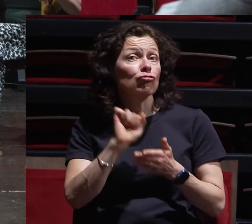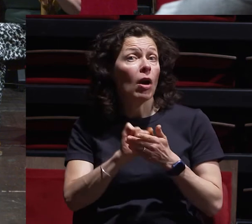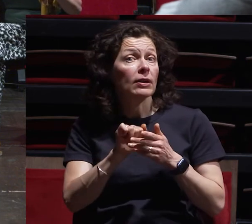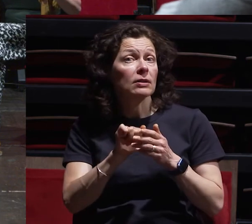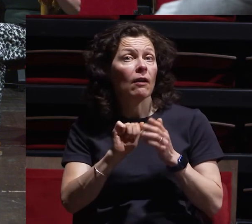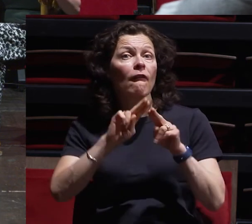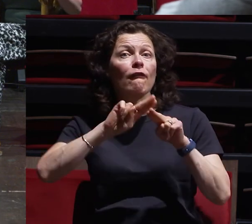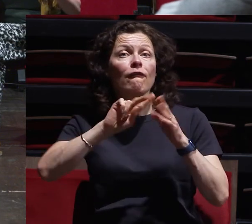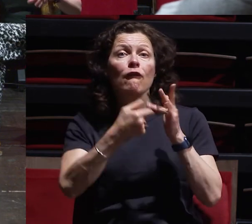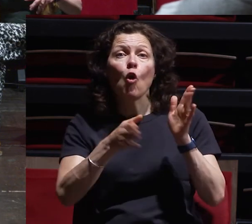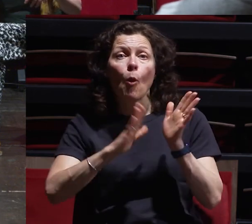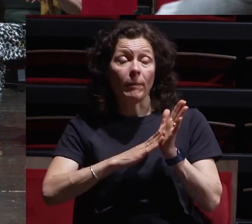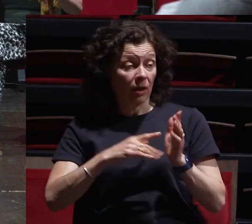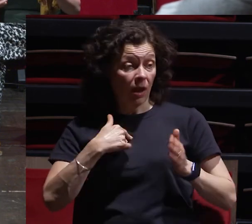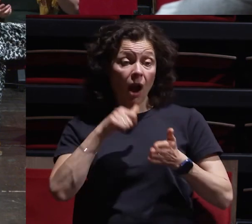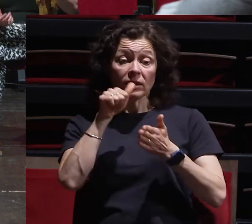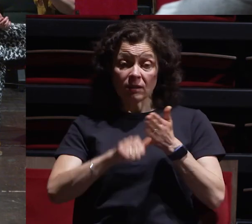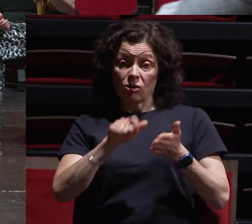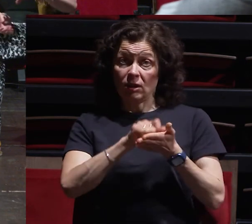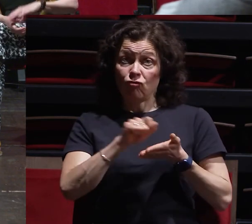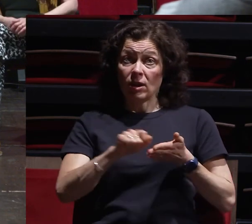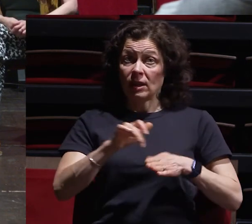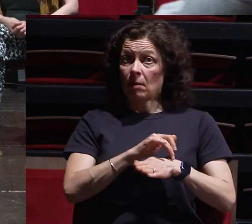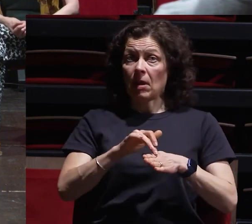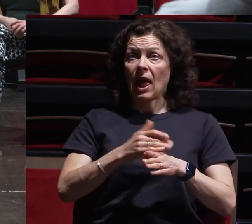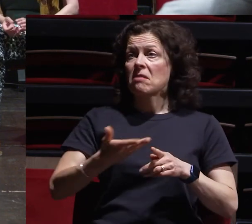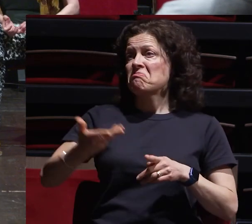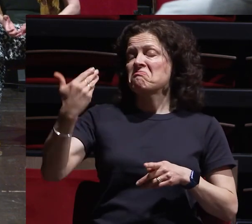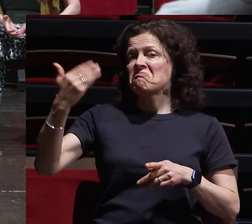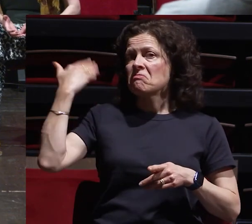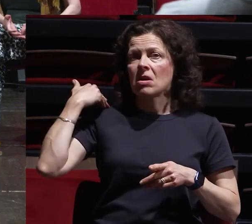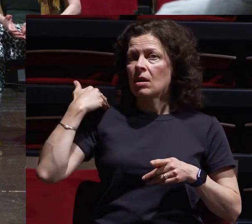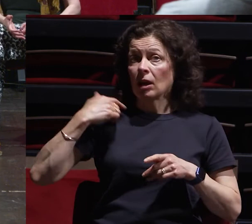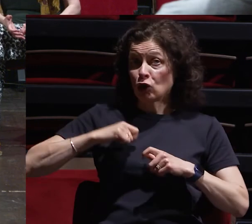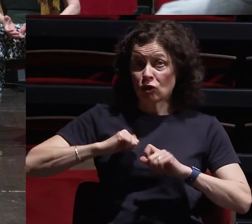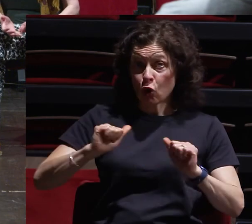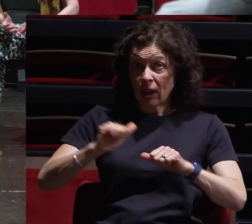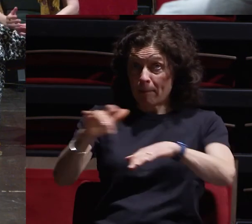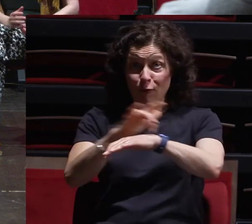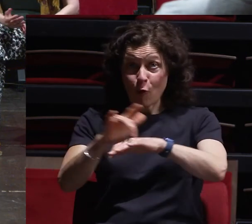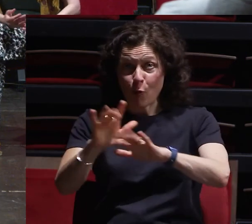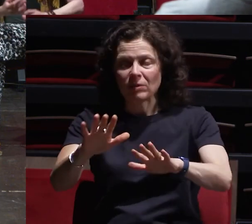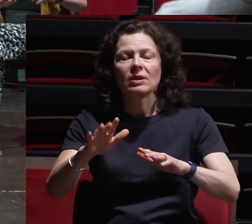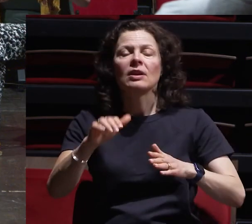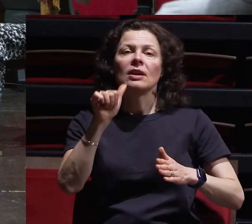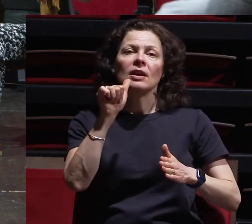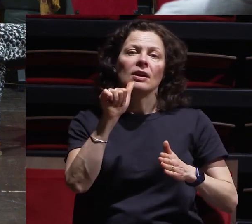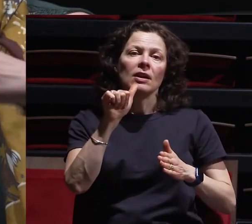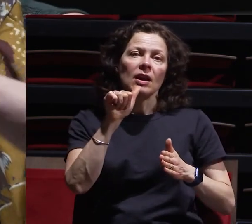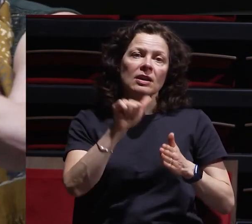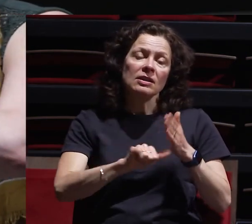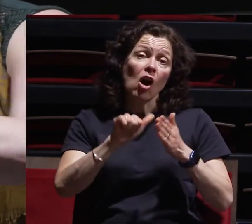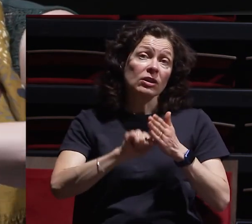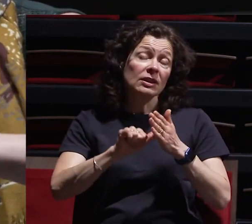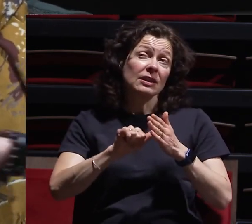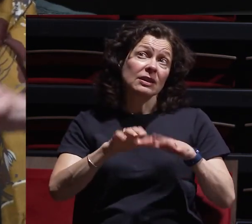Have I chosen the right length for it? Have I chosen the right form for it? I started writing a play a few years ago that hasn't been performed. I hope it will. It's still in progress. It will